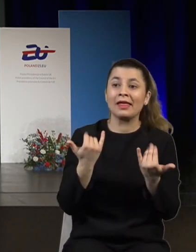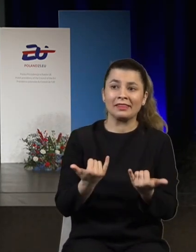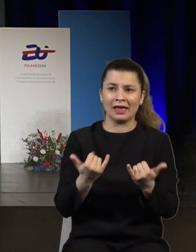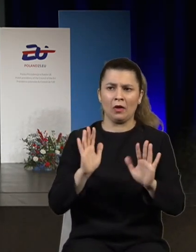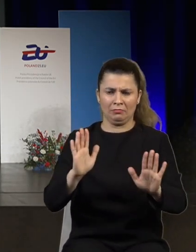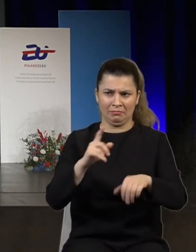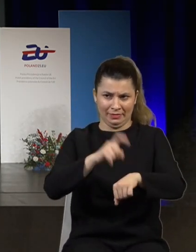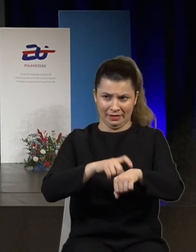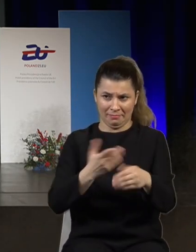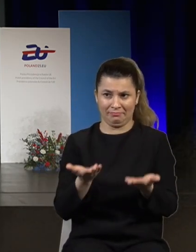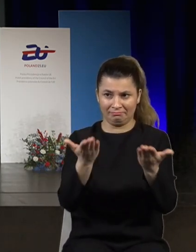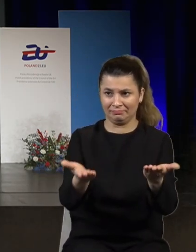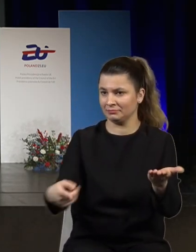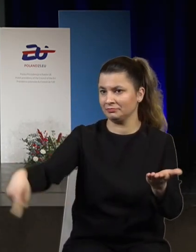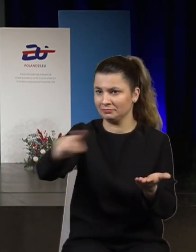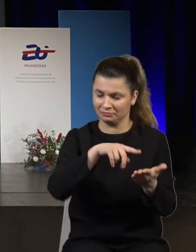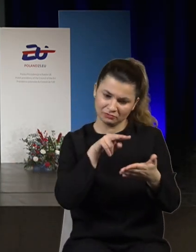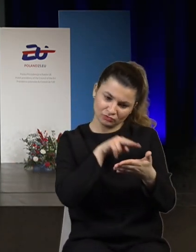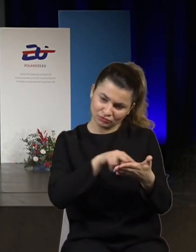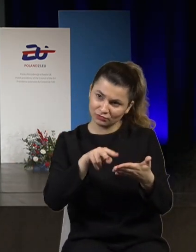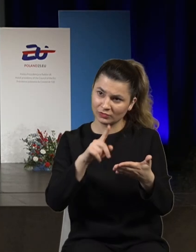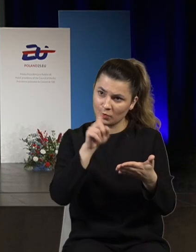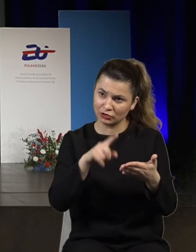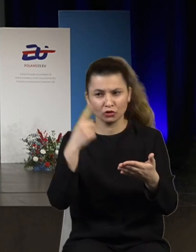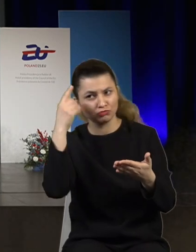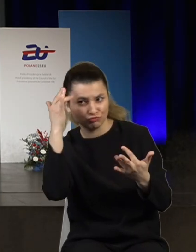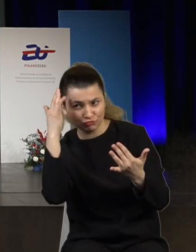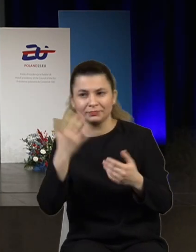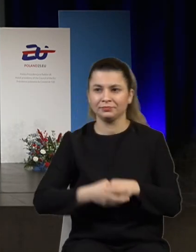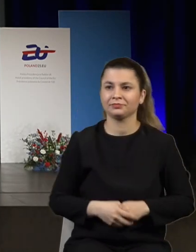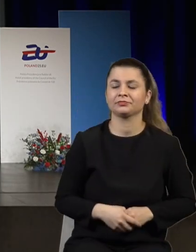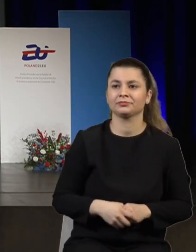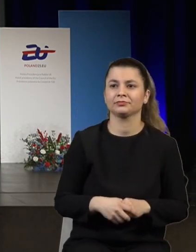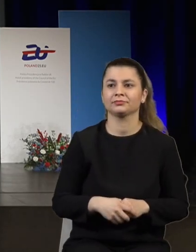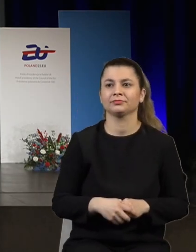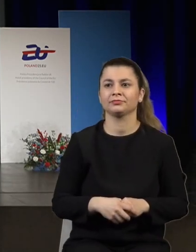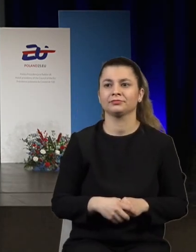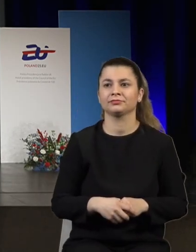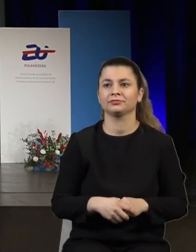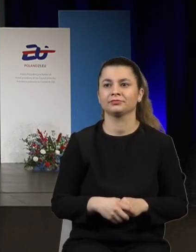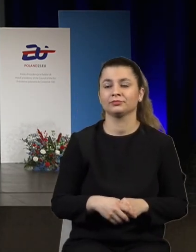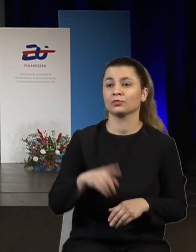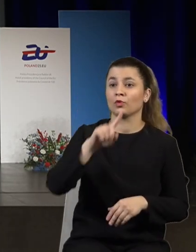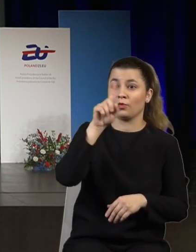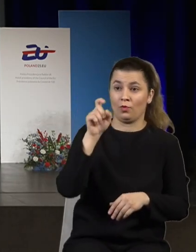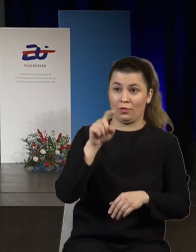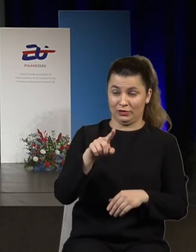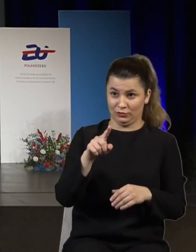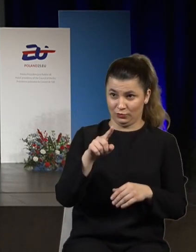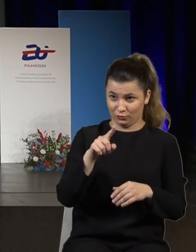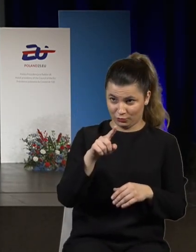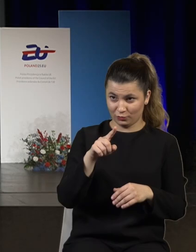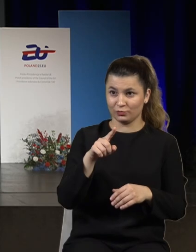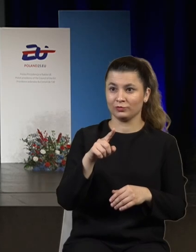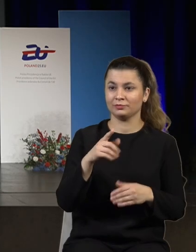in the meantime, the question to Dionysi, in the context of